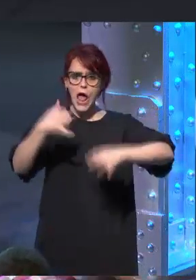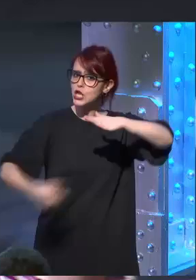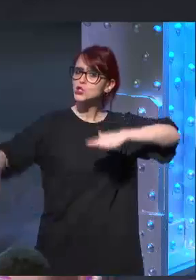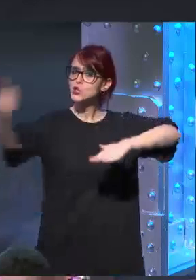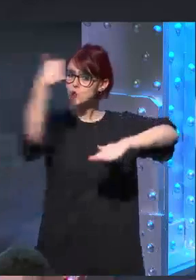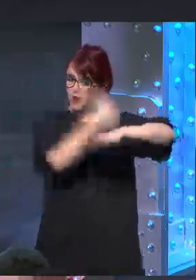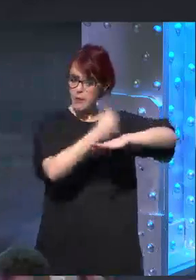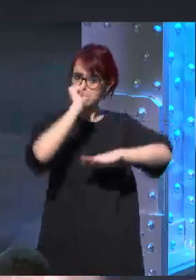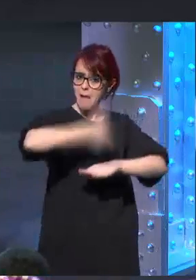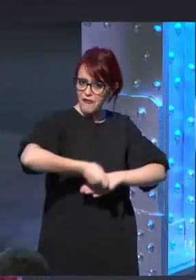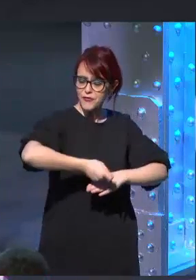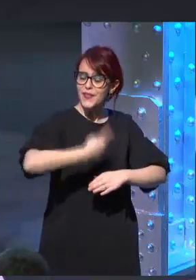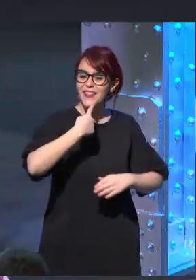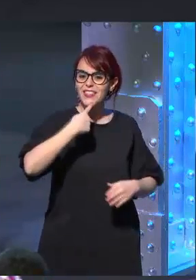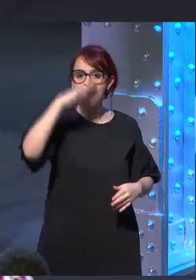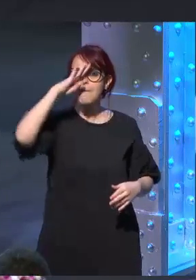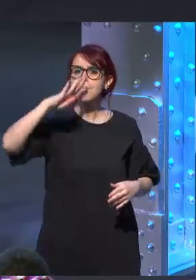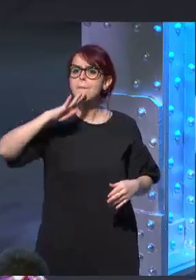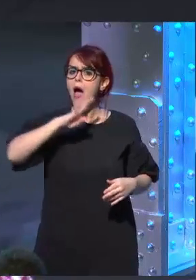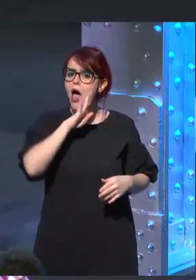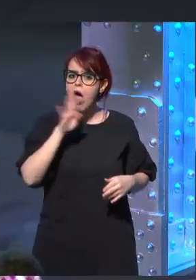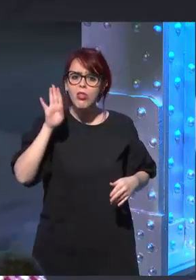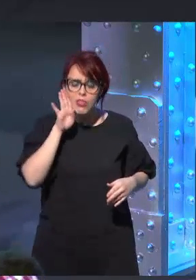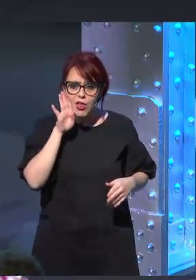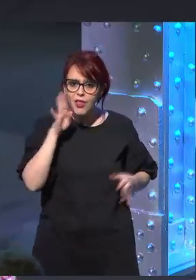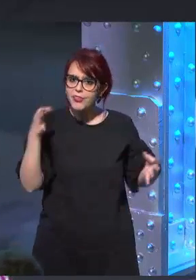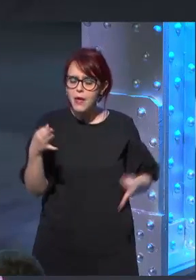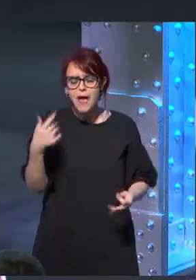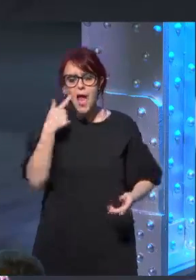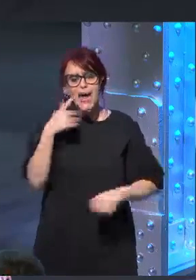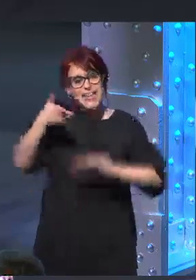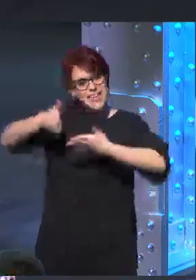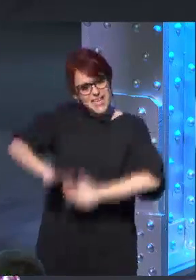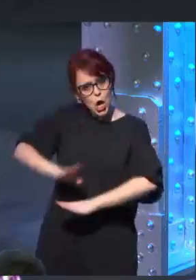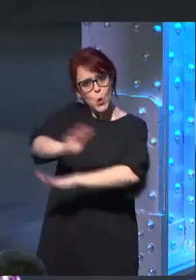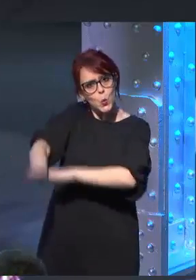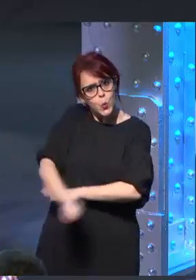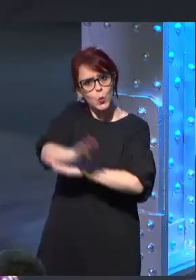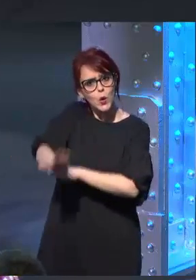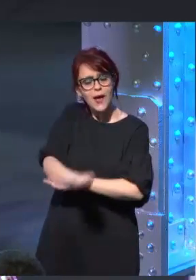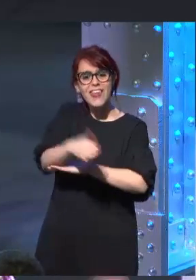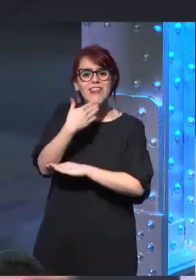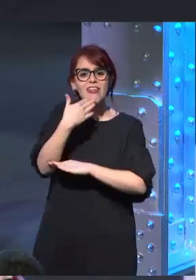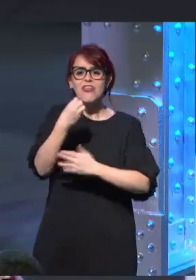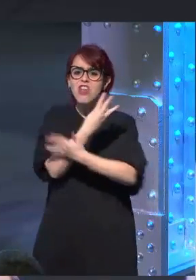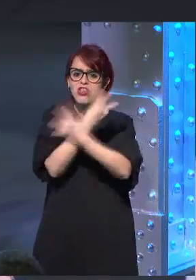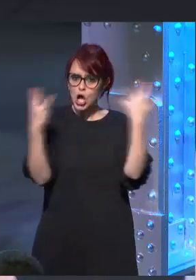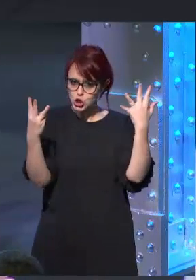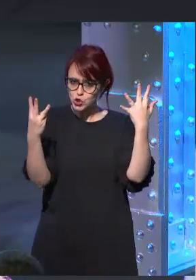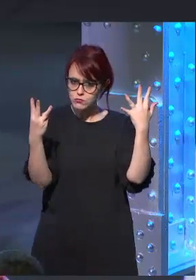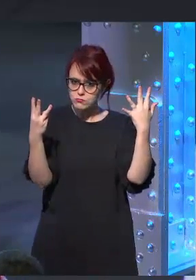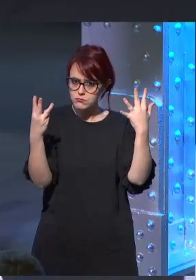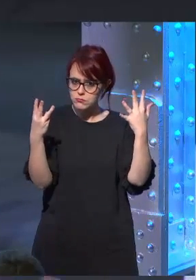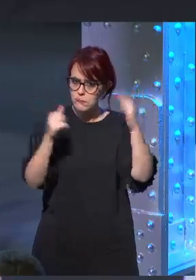mother had invaded her privacy without her authorization. So the Supreme Court has said that we have the task